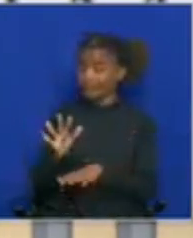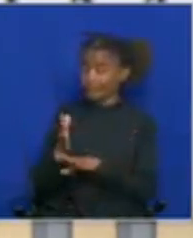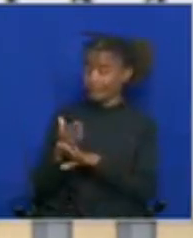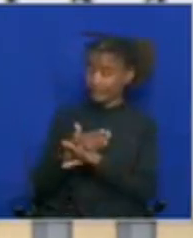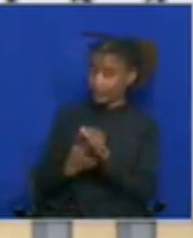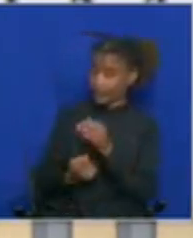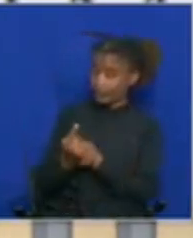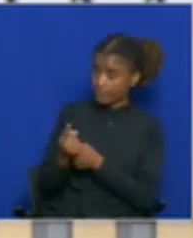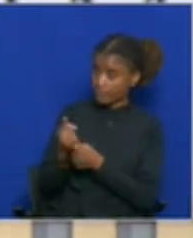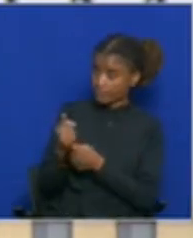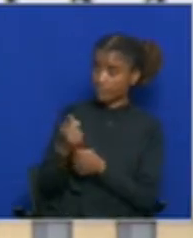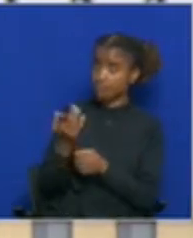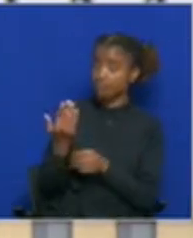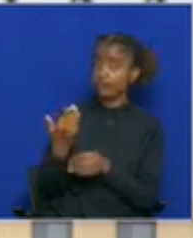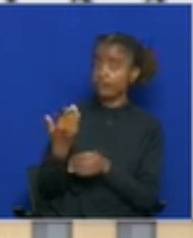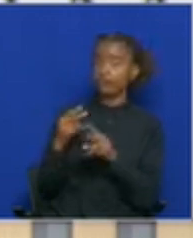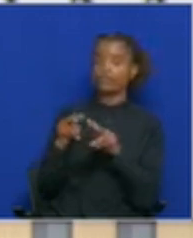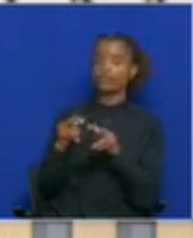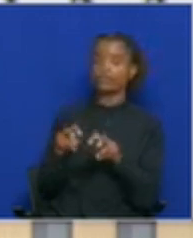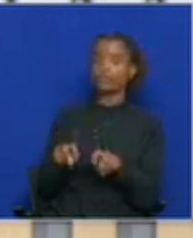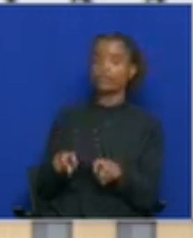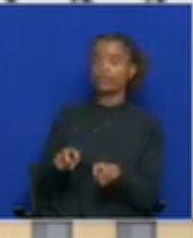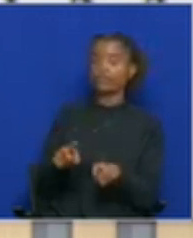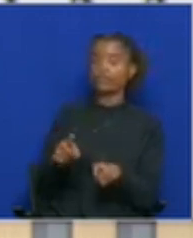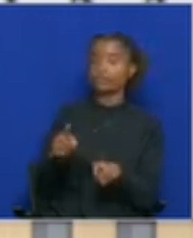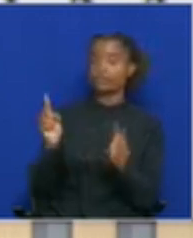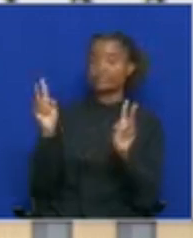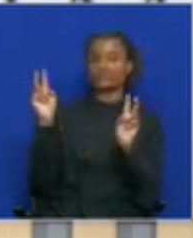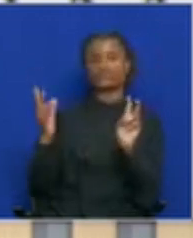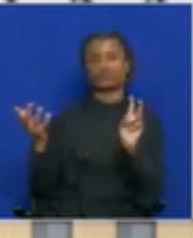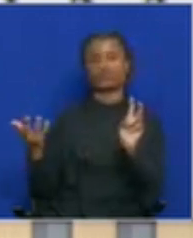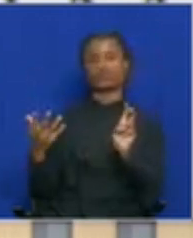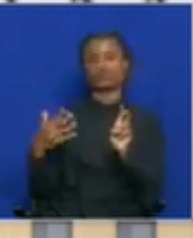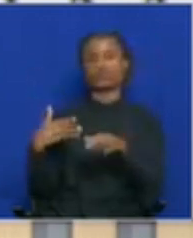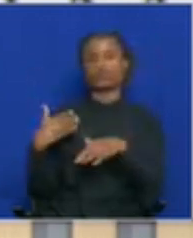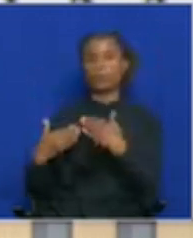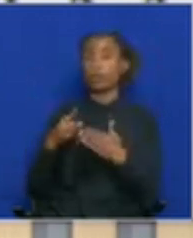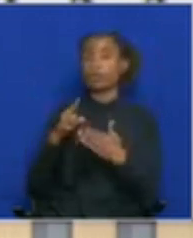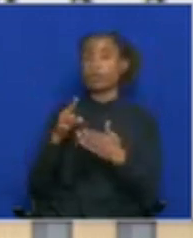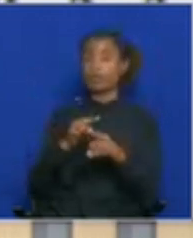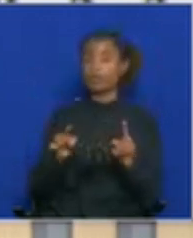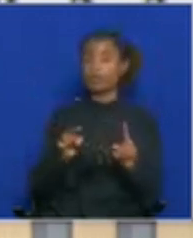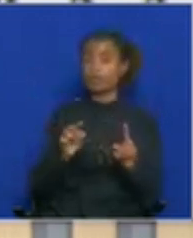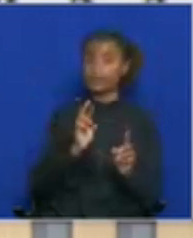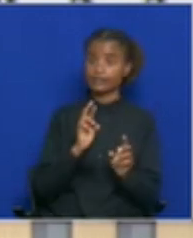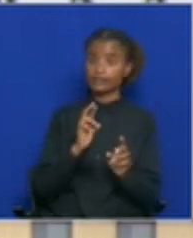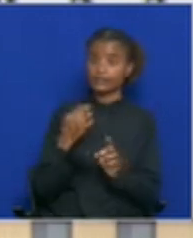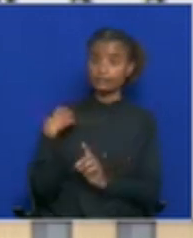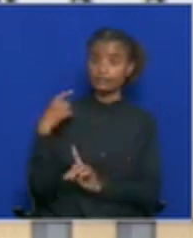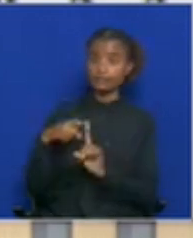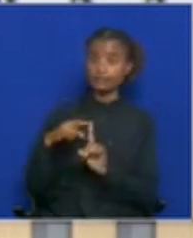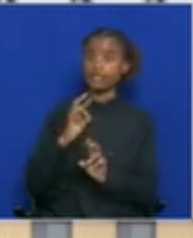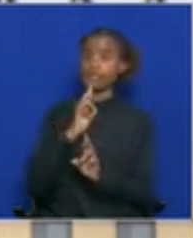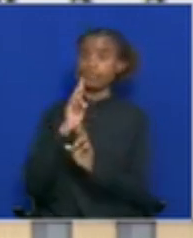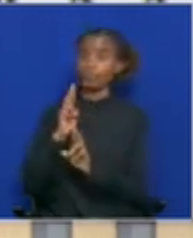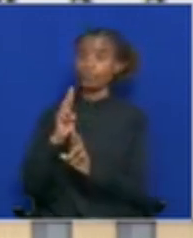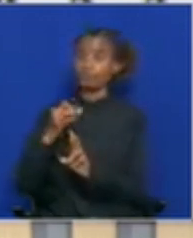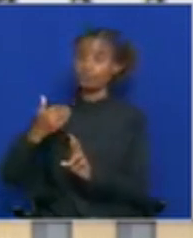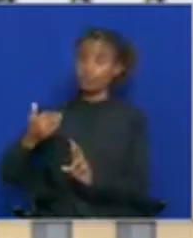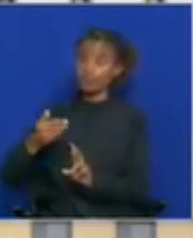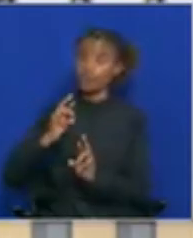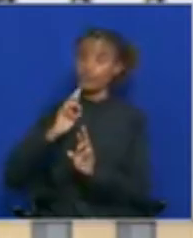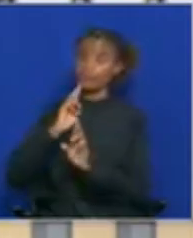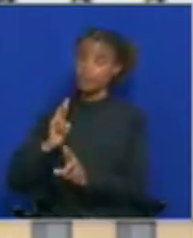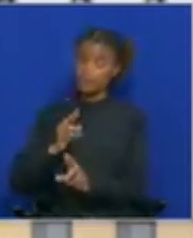and you become aware that reports need to be given to the minister from time to time? You don't have that kind of